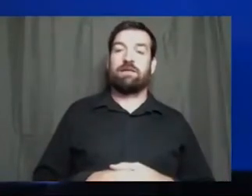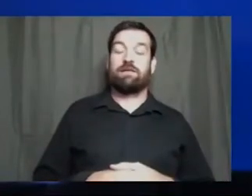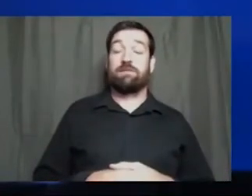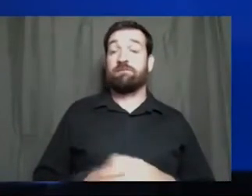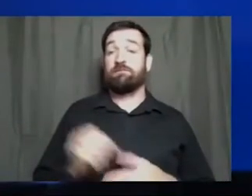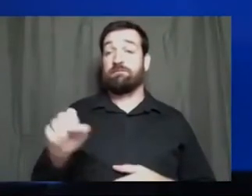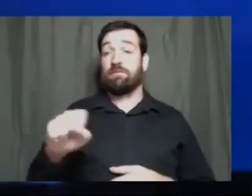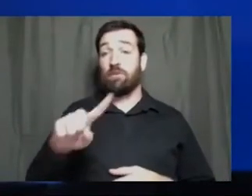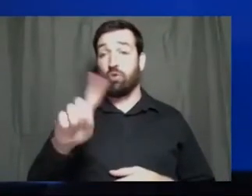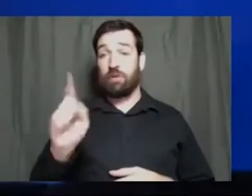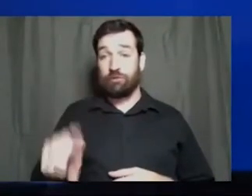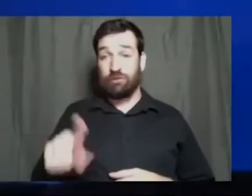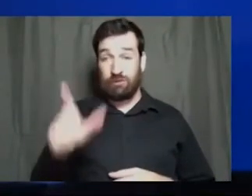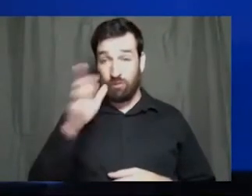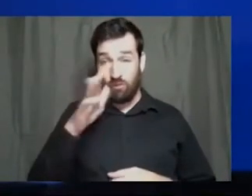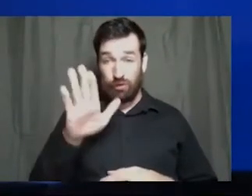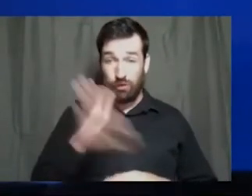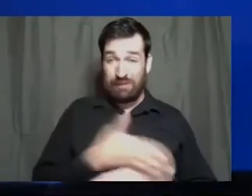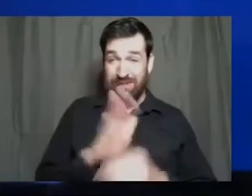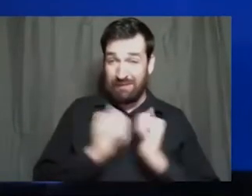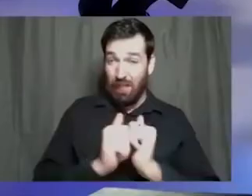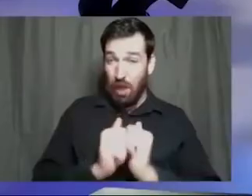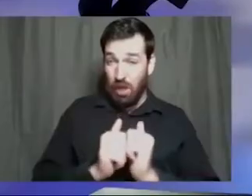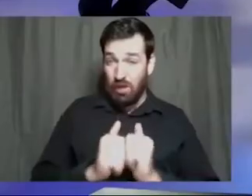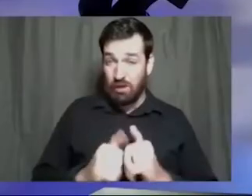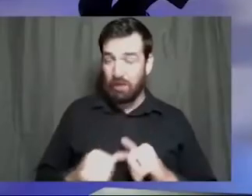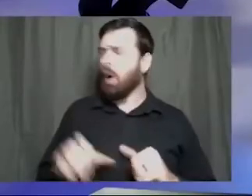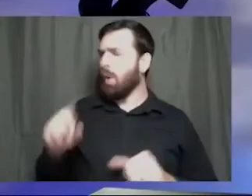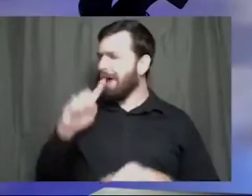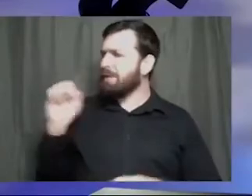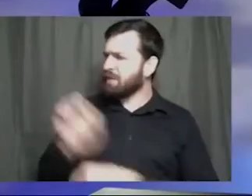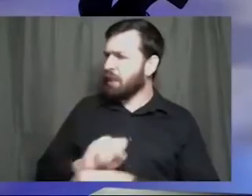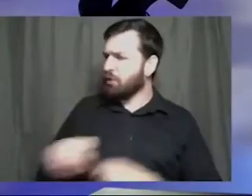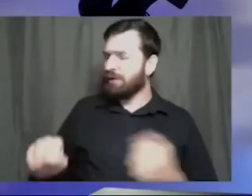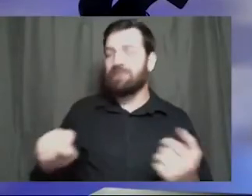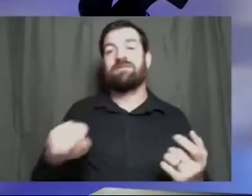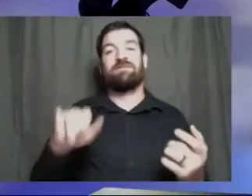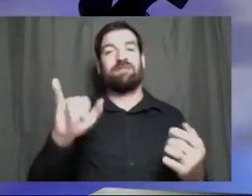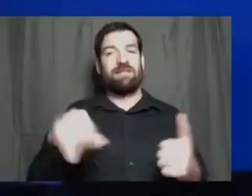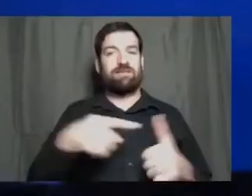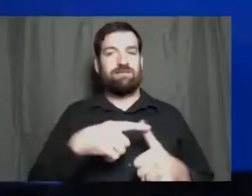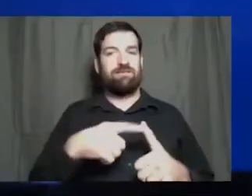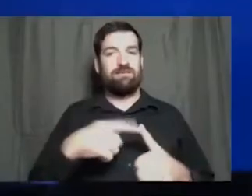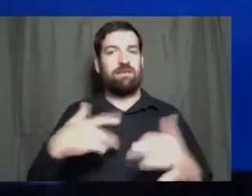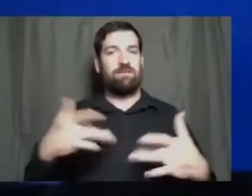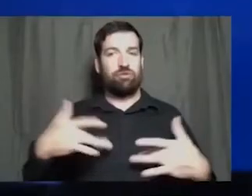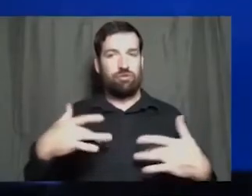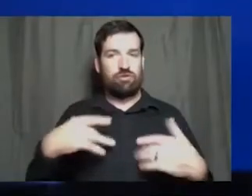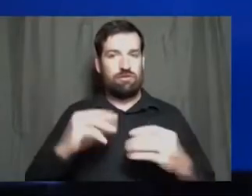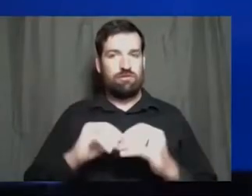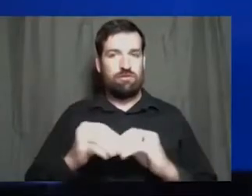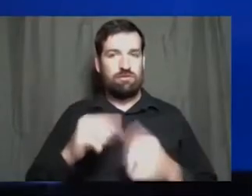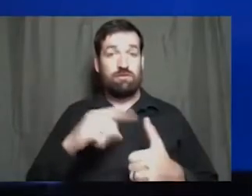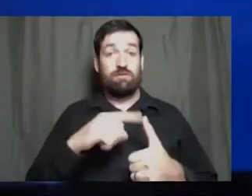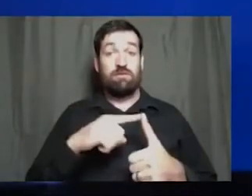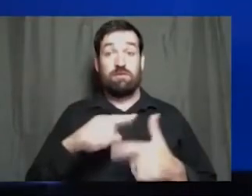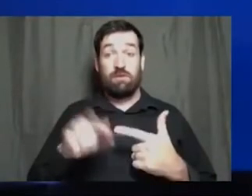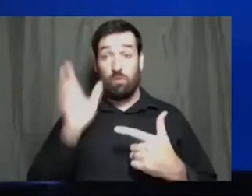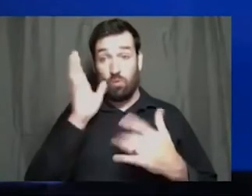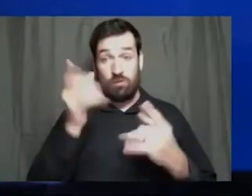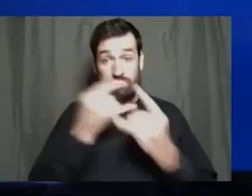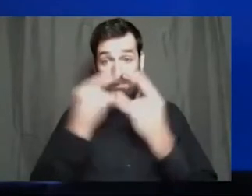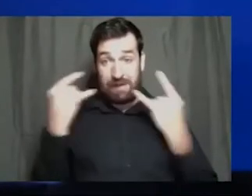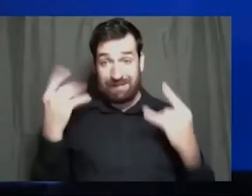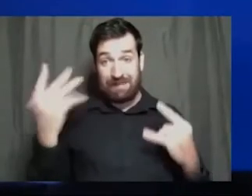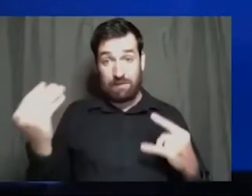sing along with Garth? Absolutely. Yeah, see, I think that's concern number one. Number two, are you going to be masked outside? I think if